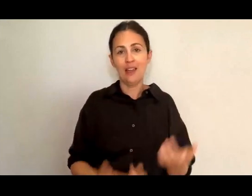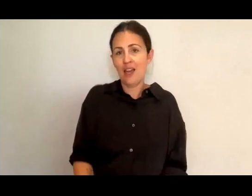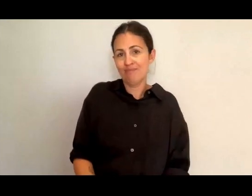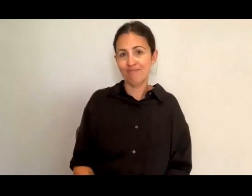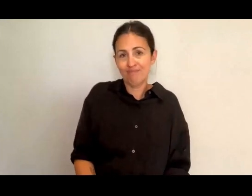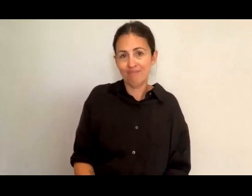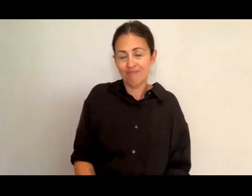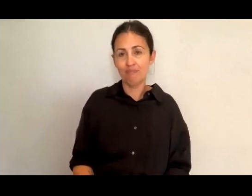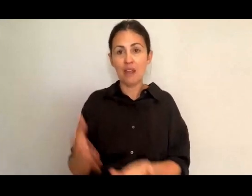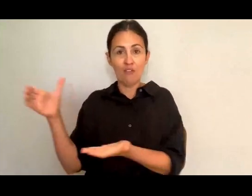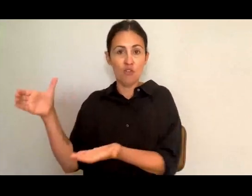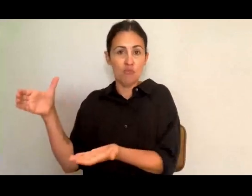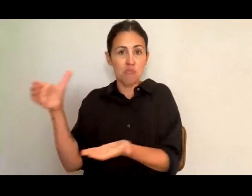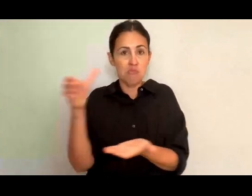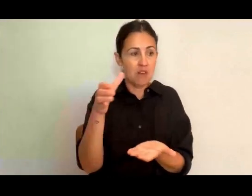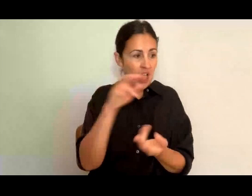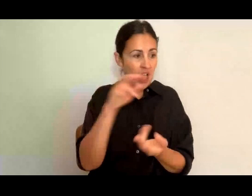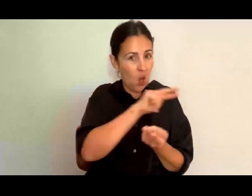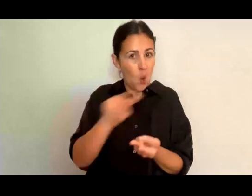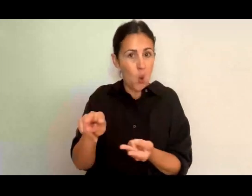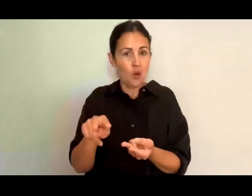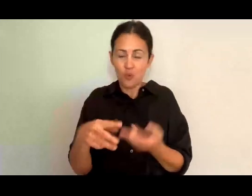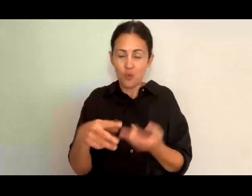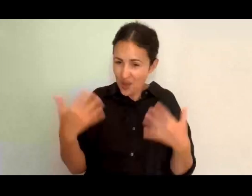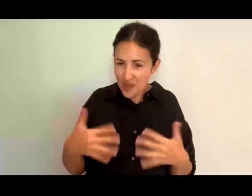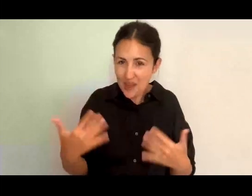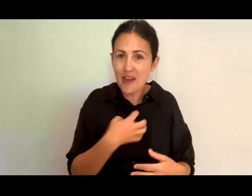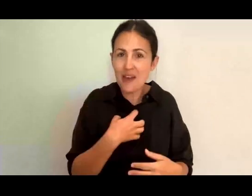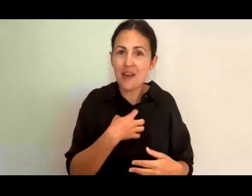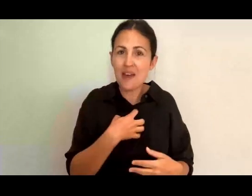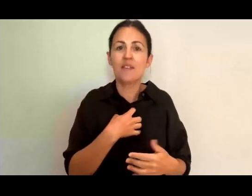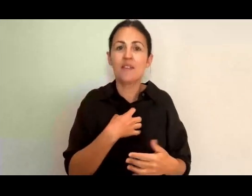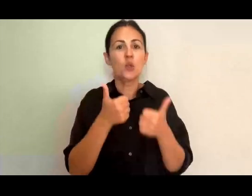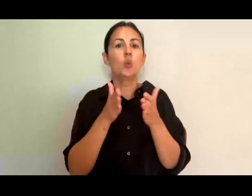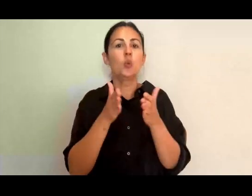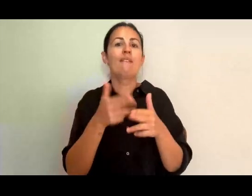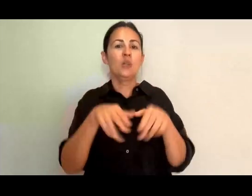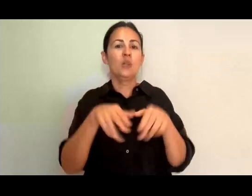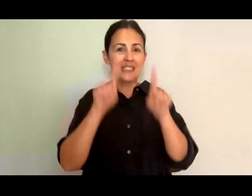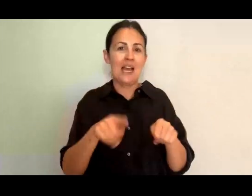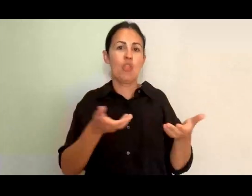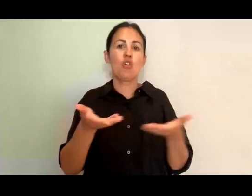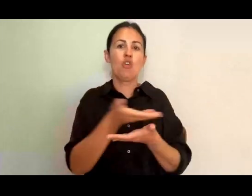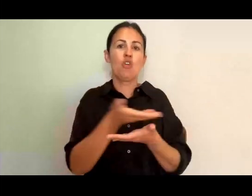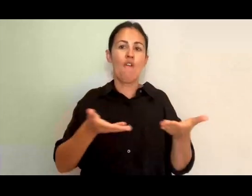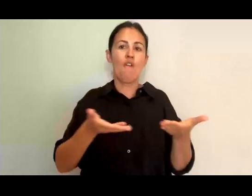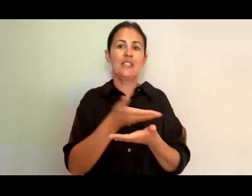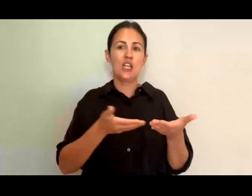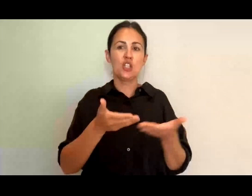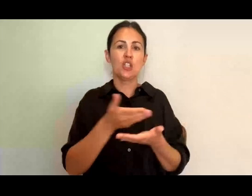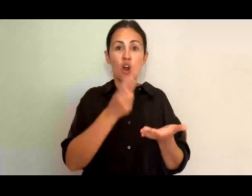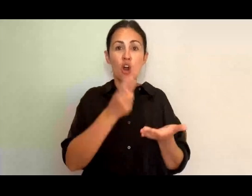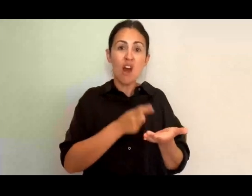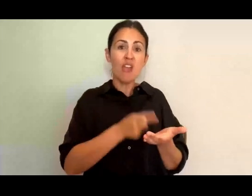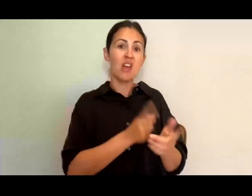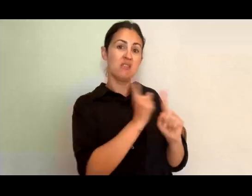and vibrancy of the location that you're visiting, it's a really great way to start conversations with students rather than trying to tell the students what to do. Again, coming